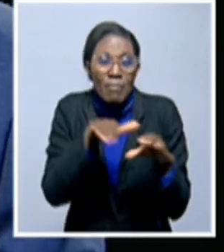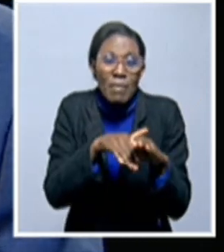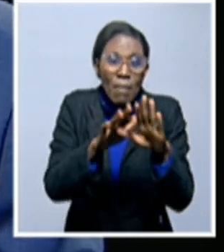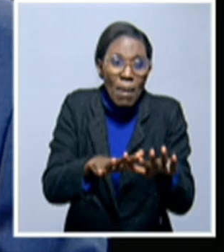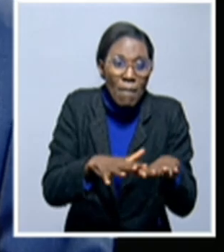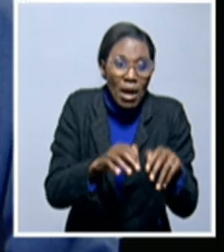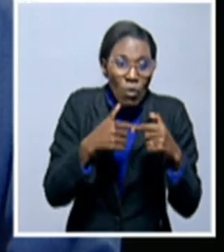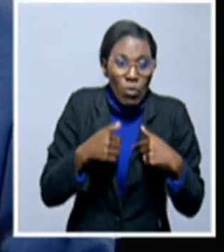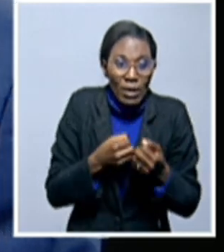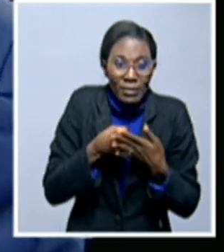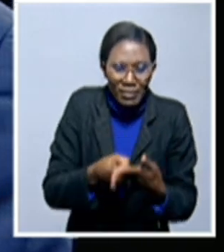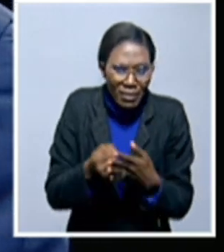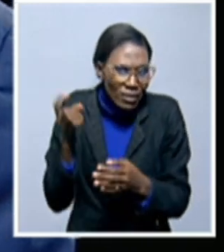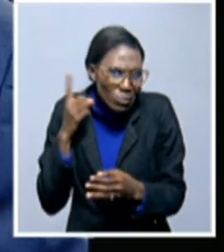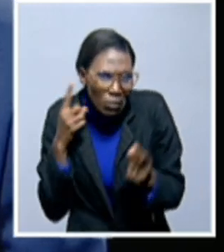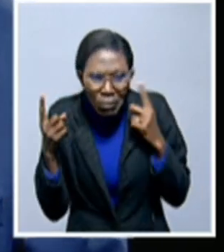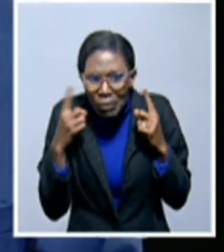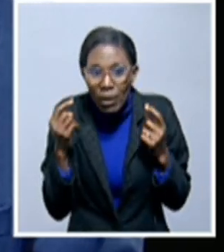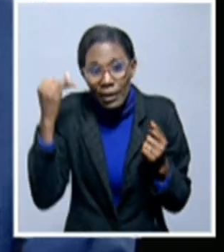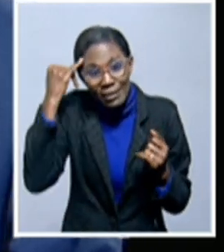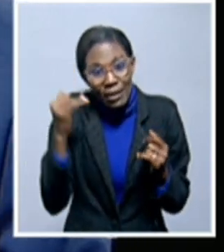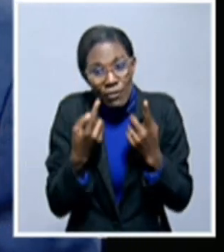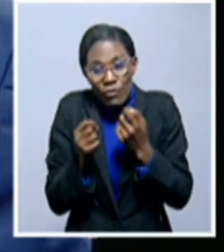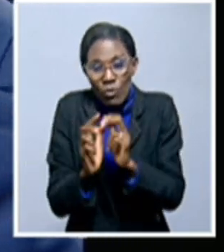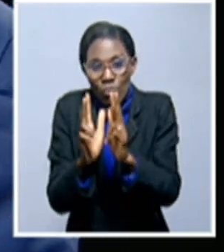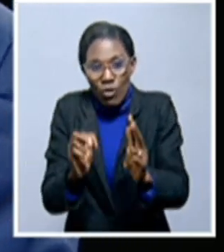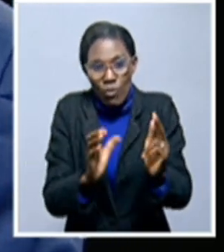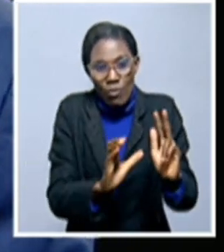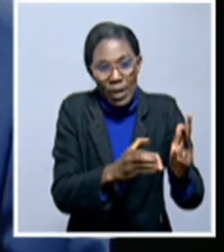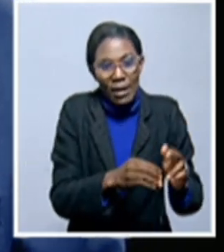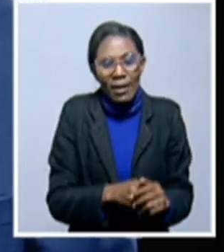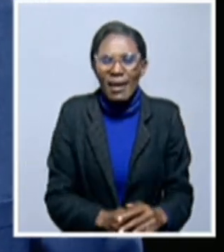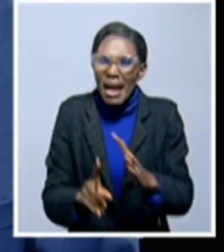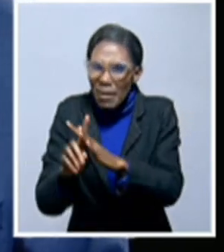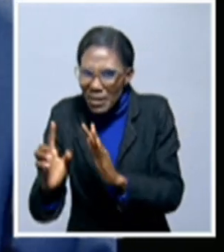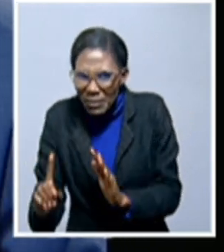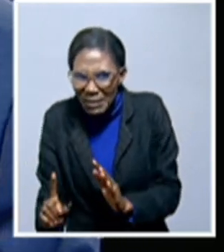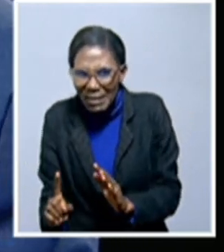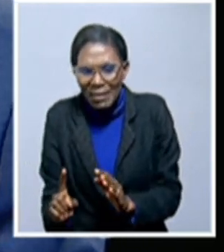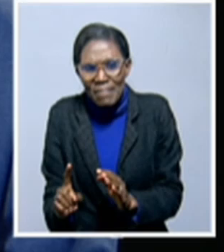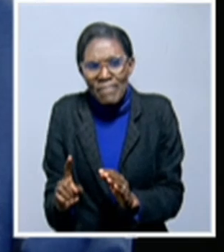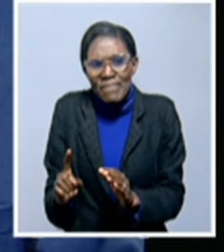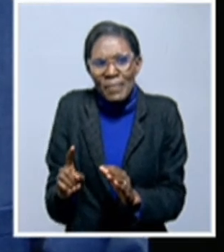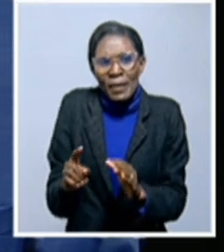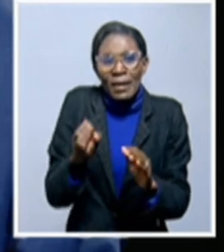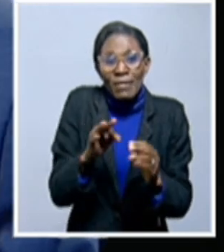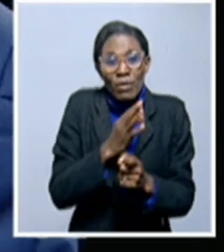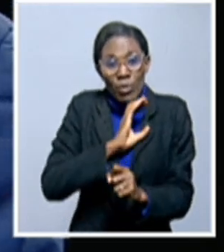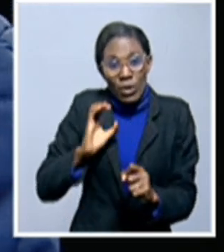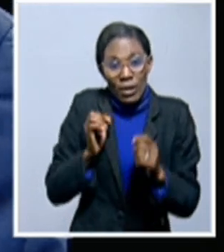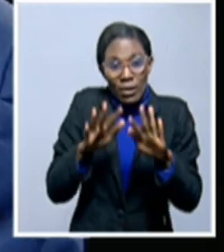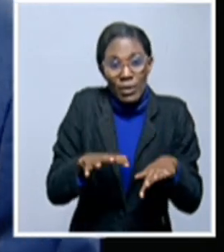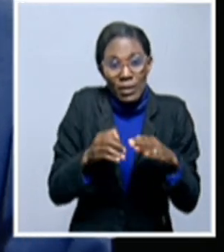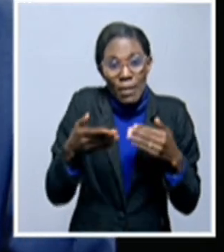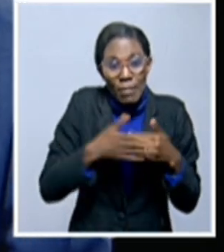trying to hear the inputs of the general public and their consensus. So what happened is that such a Parliamentary Standing Committee will come